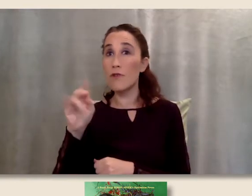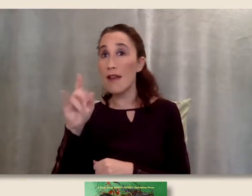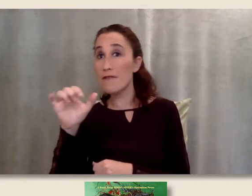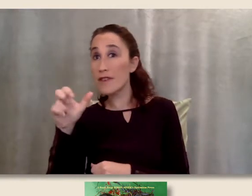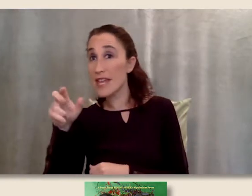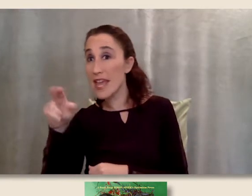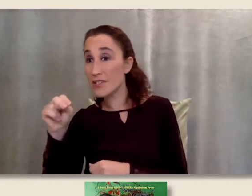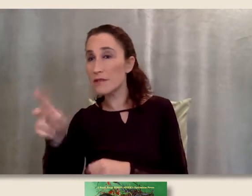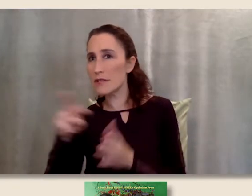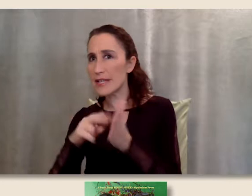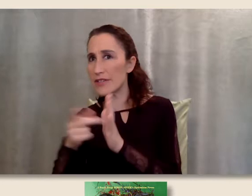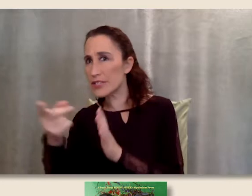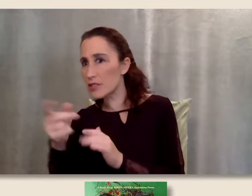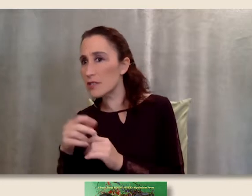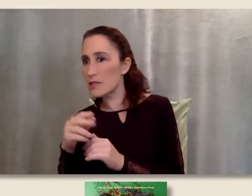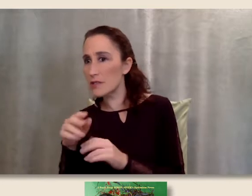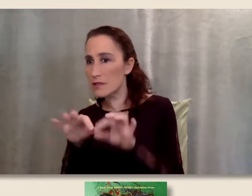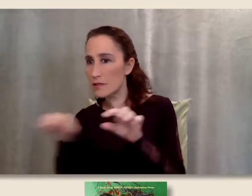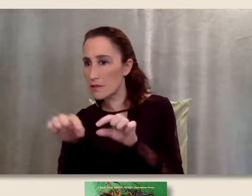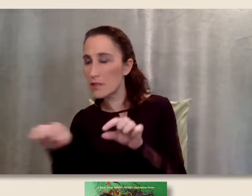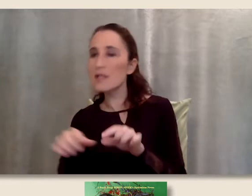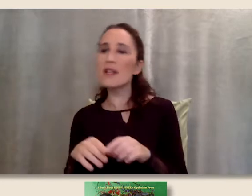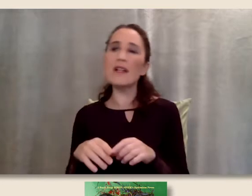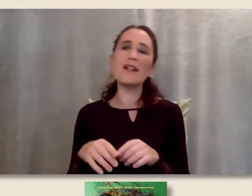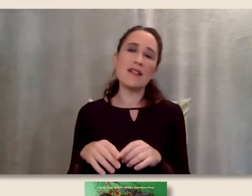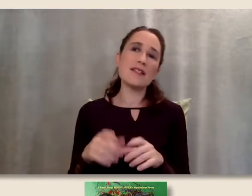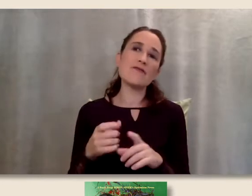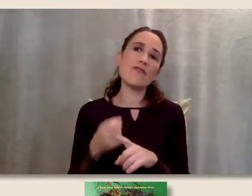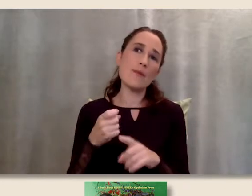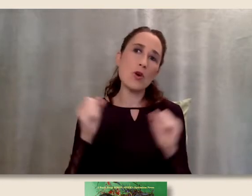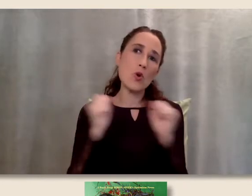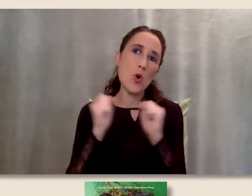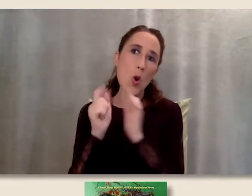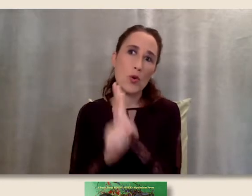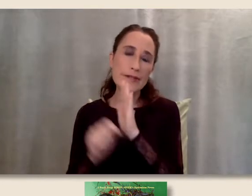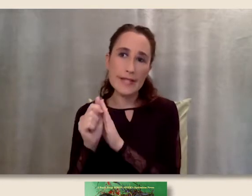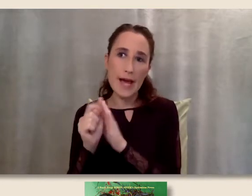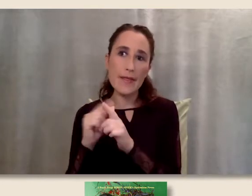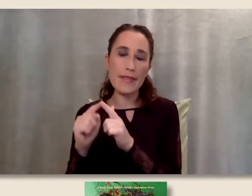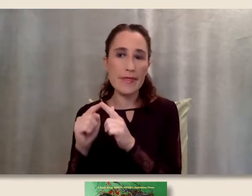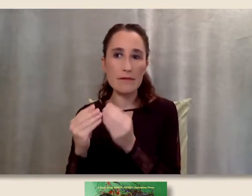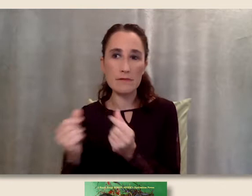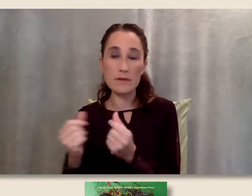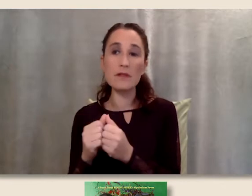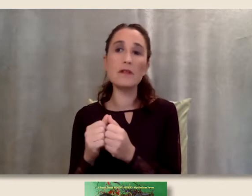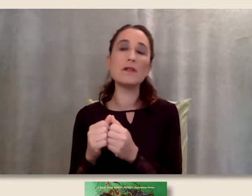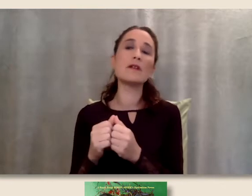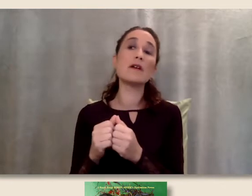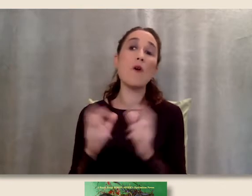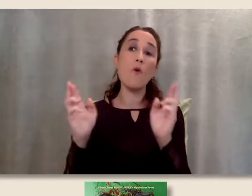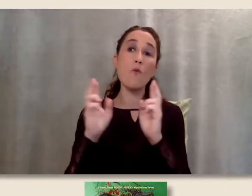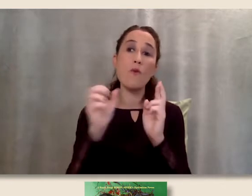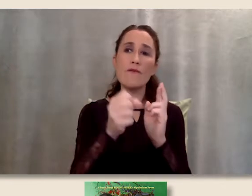is if it goes through also a cold period, but you'd probably end up putting it in your refrigerator and